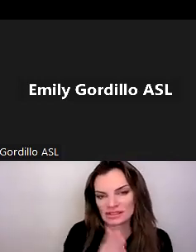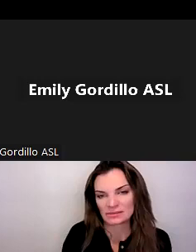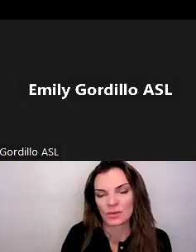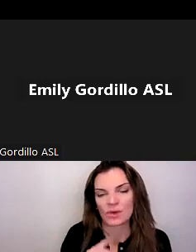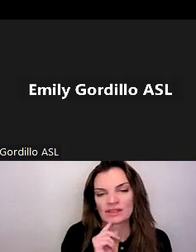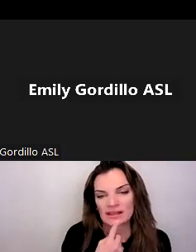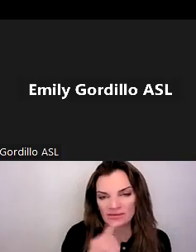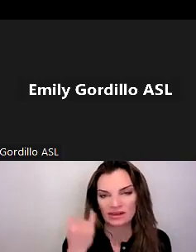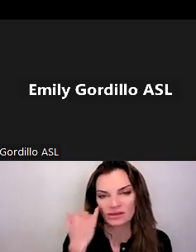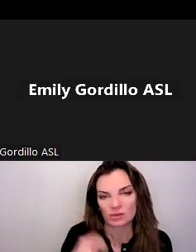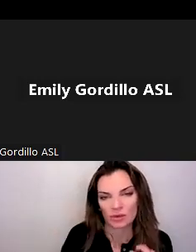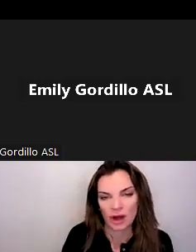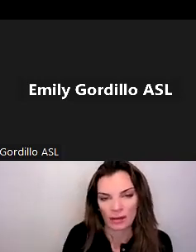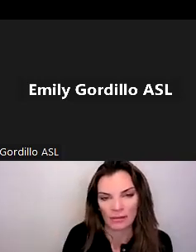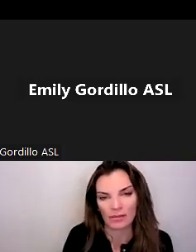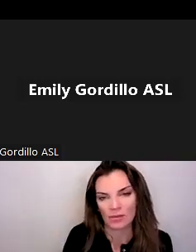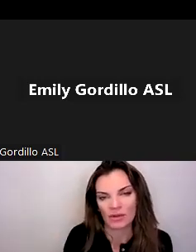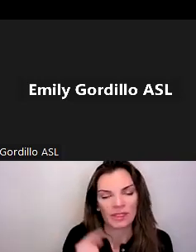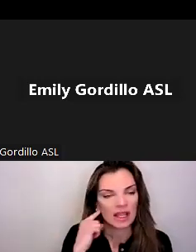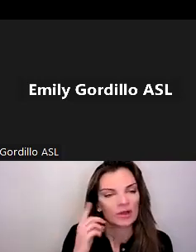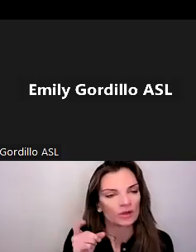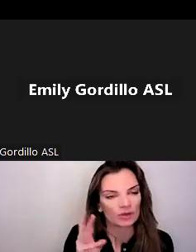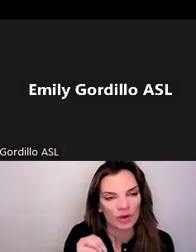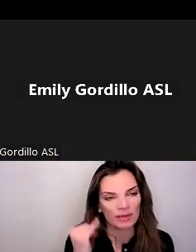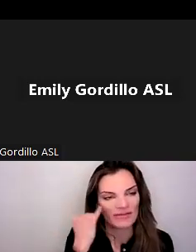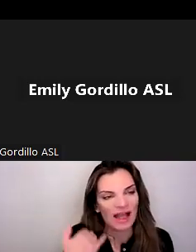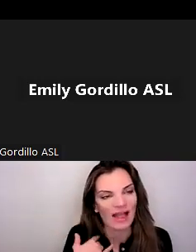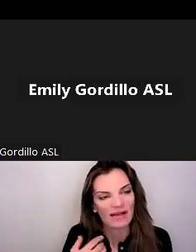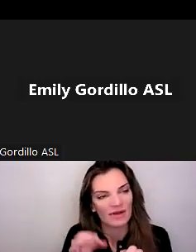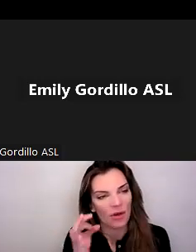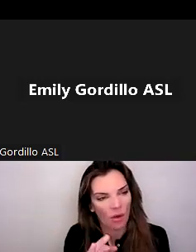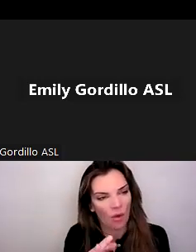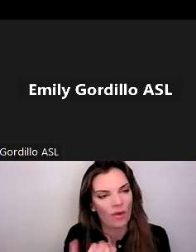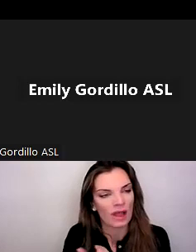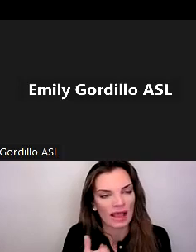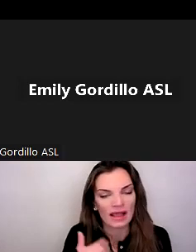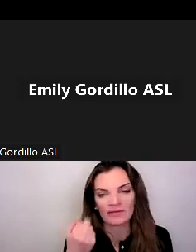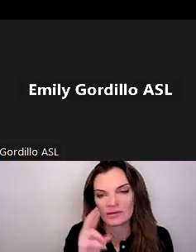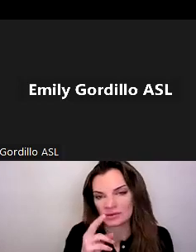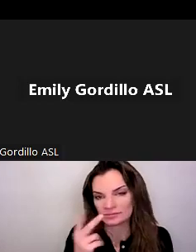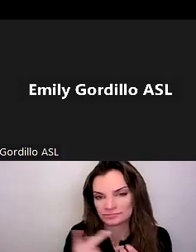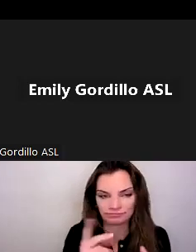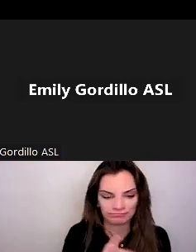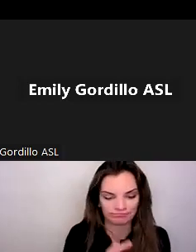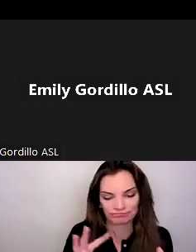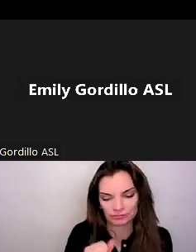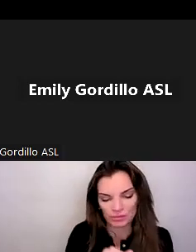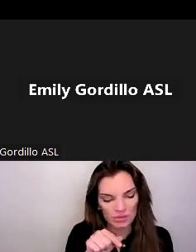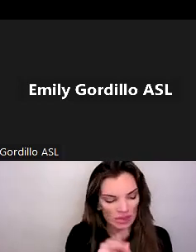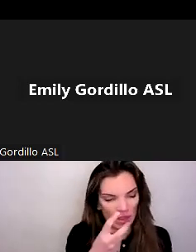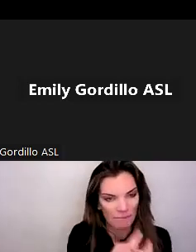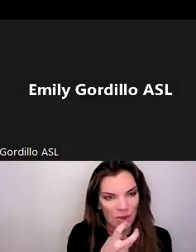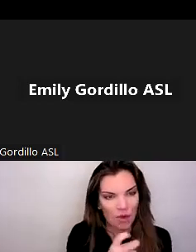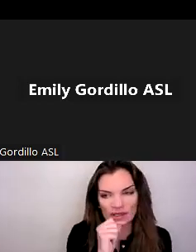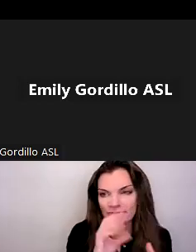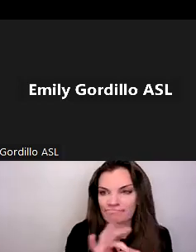there's a problem with the eardrum, if there's a hole in the eardrum, if there is a disarticulation of the bones in the middle ear